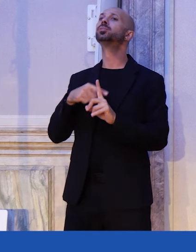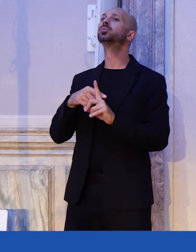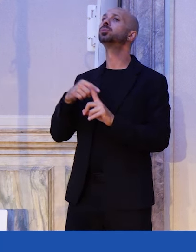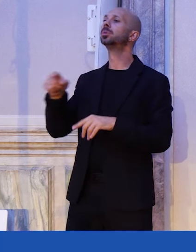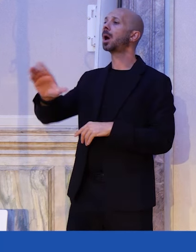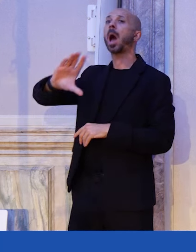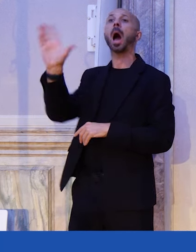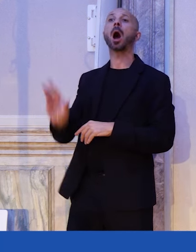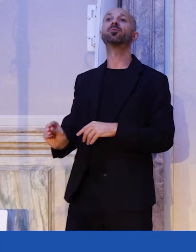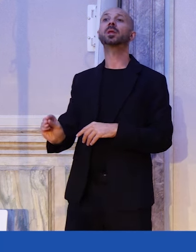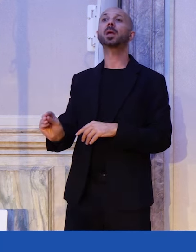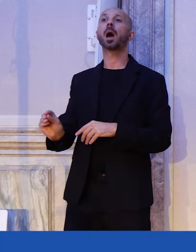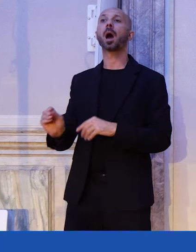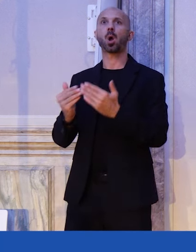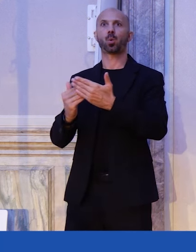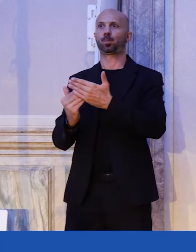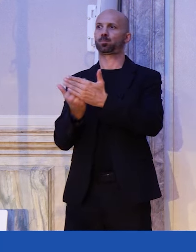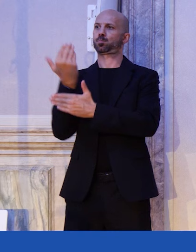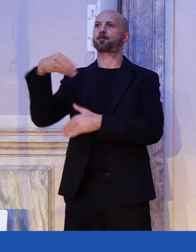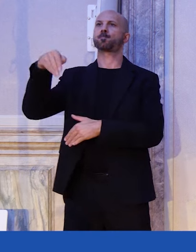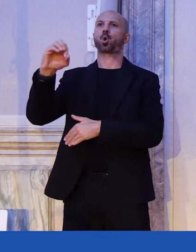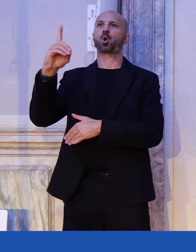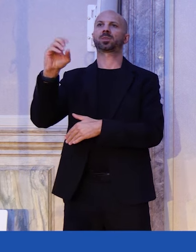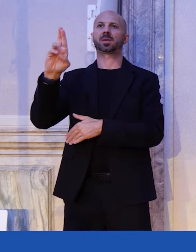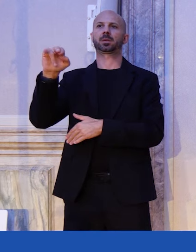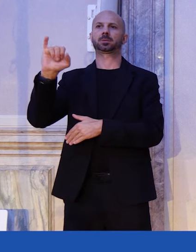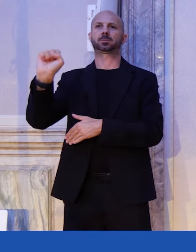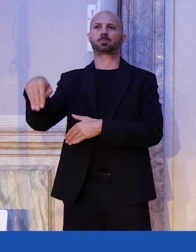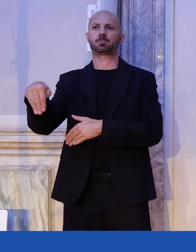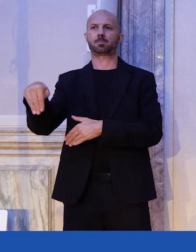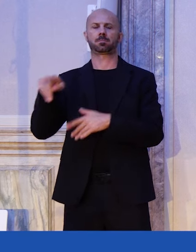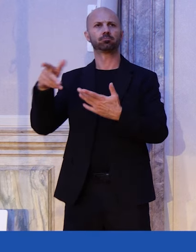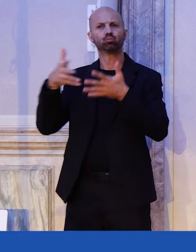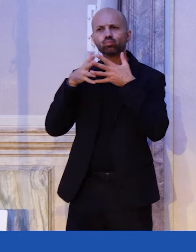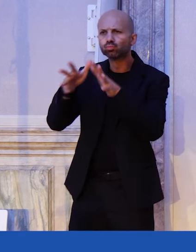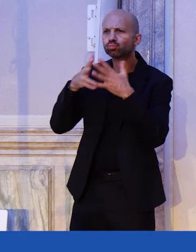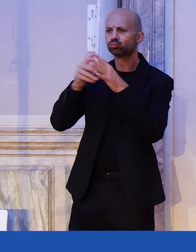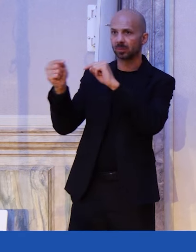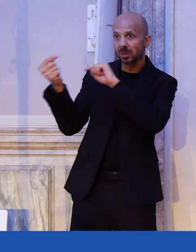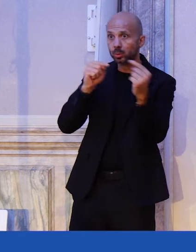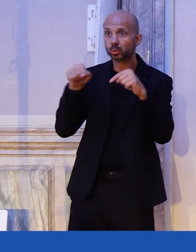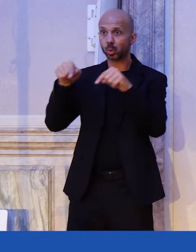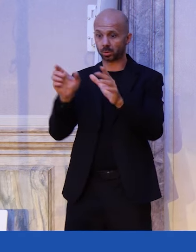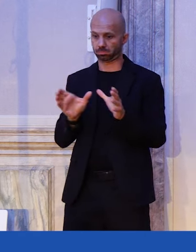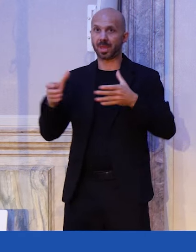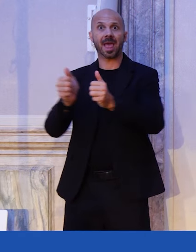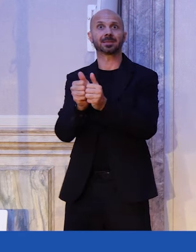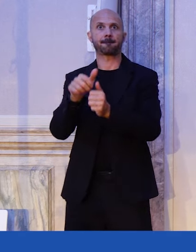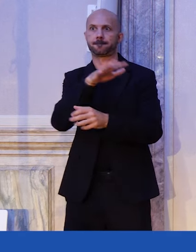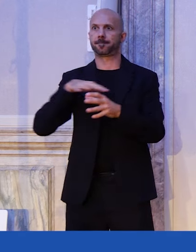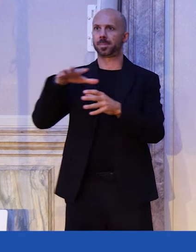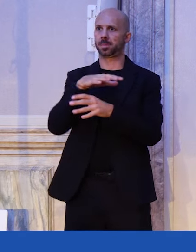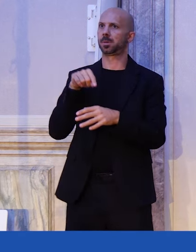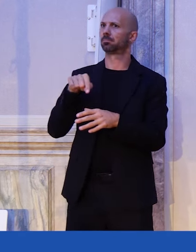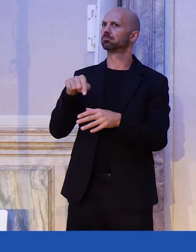always organizing debates and theoretical Reflections on the programs presented in this sense it is an ensemble that